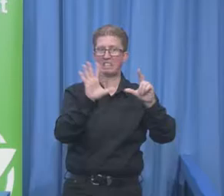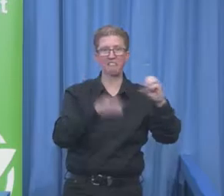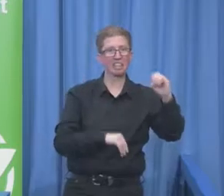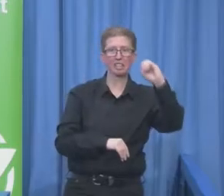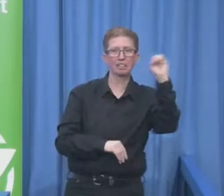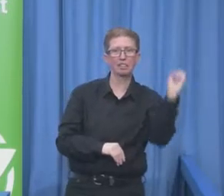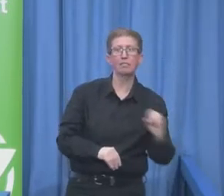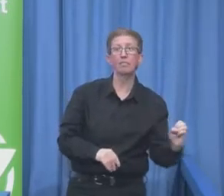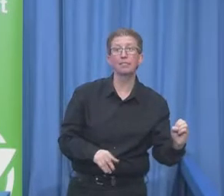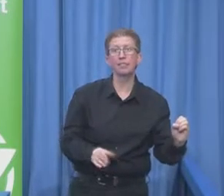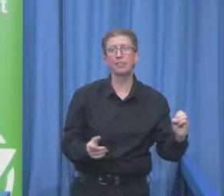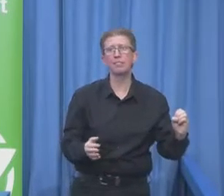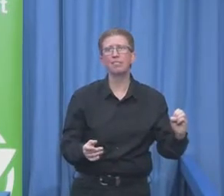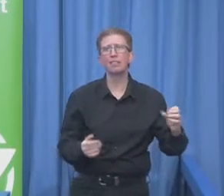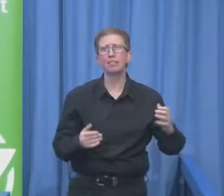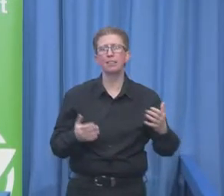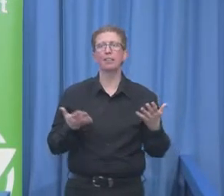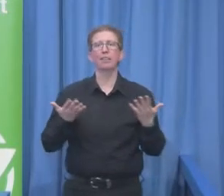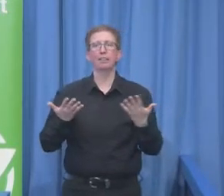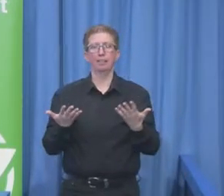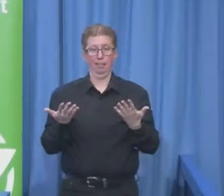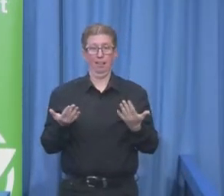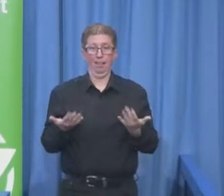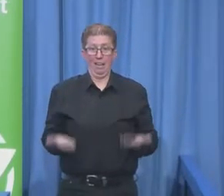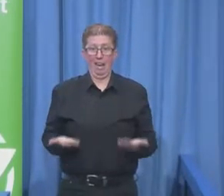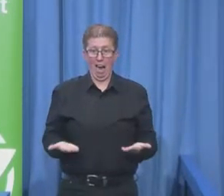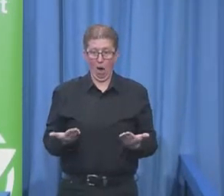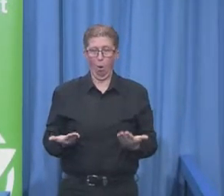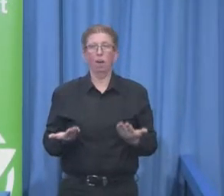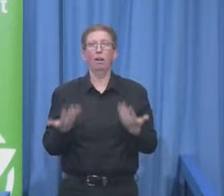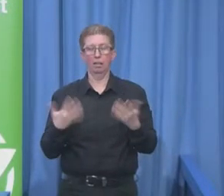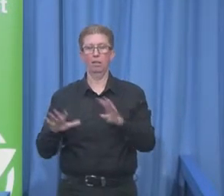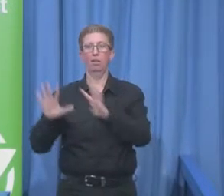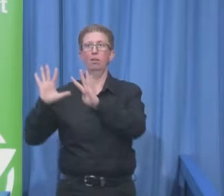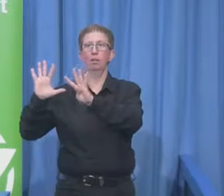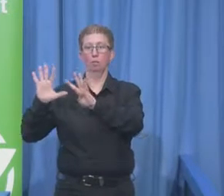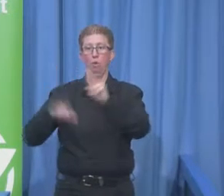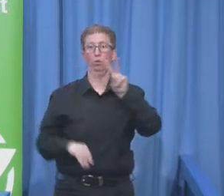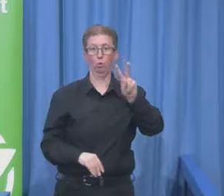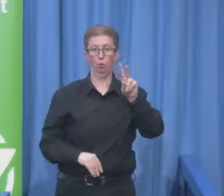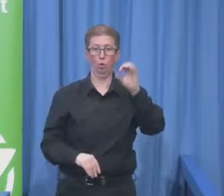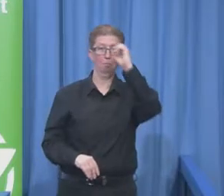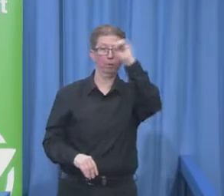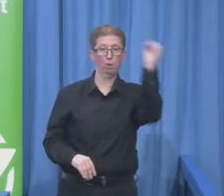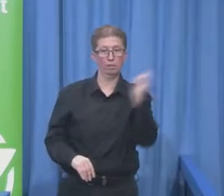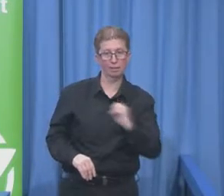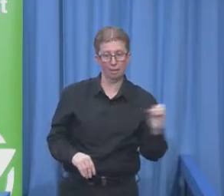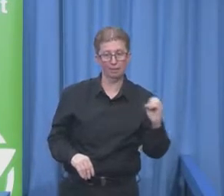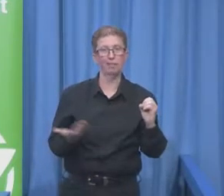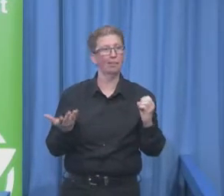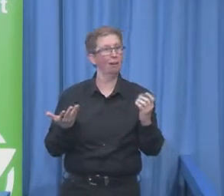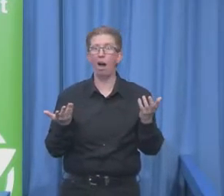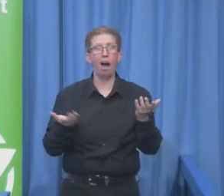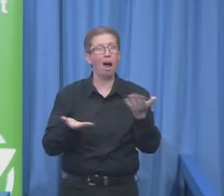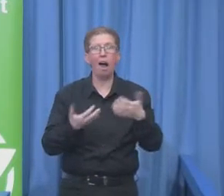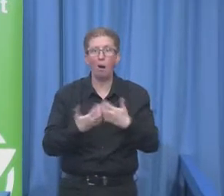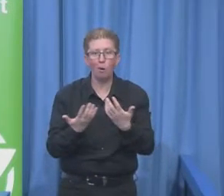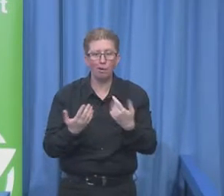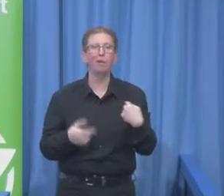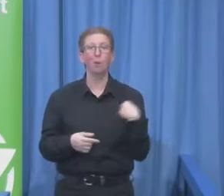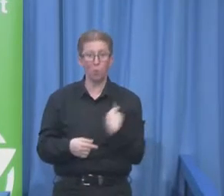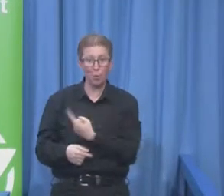He was trained, but he was also helped by the Job and Business Services Center to set up his own business. And now he is a web developer.